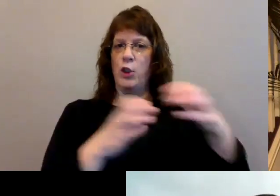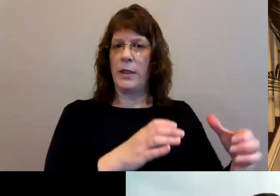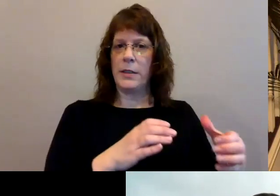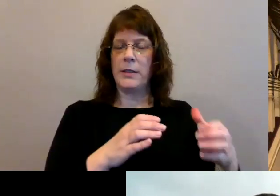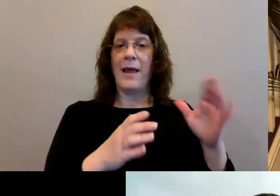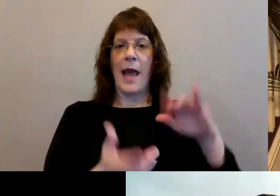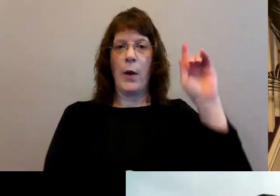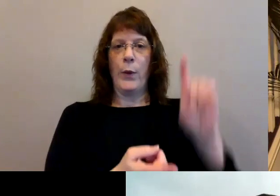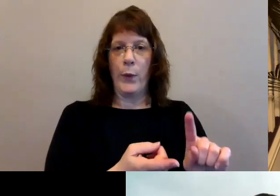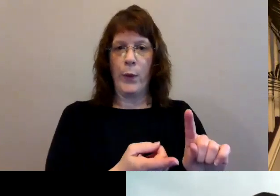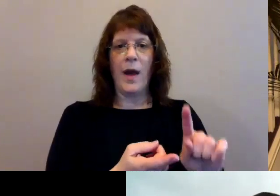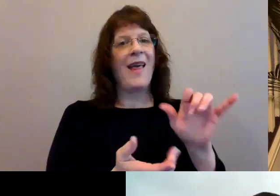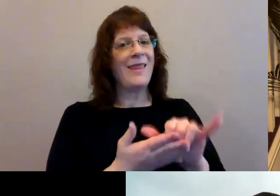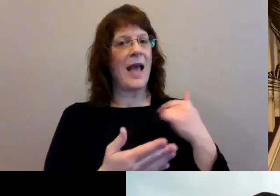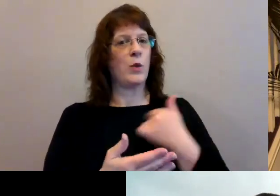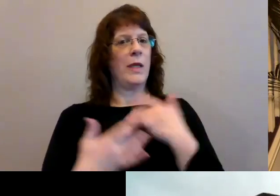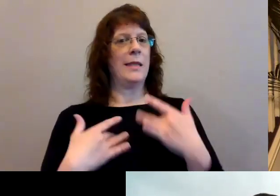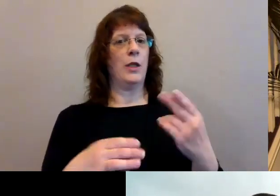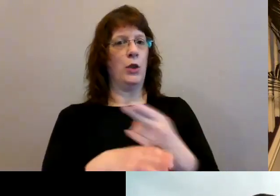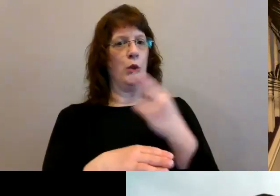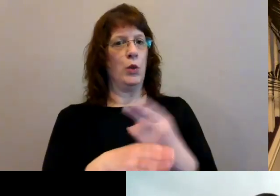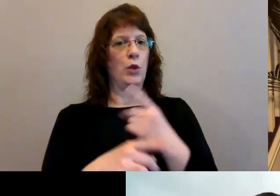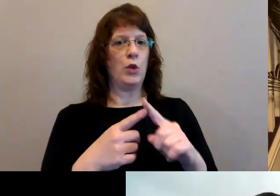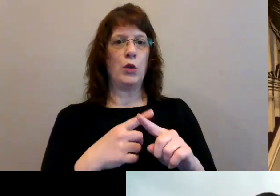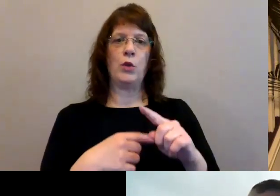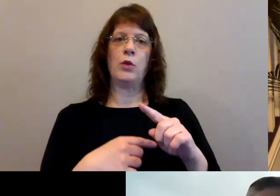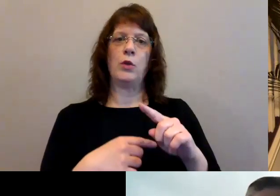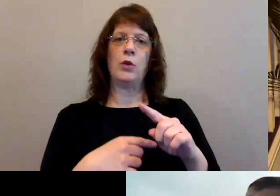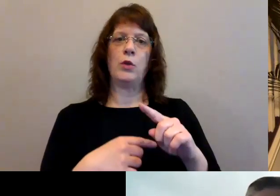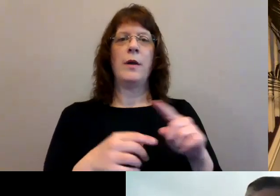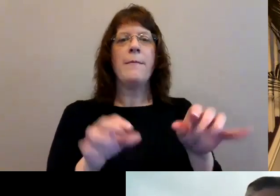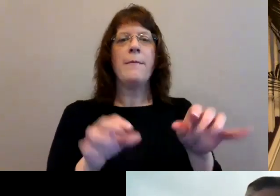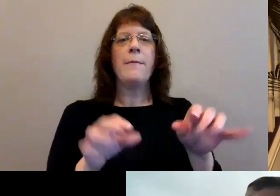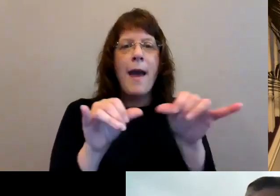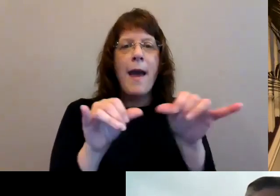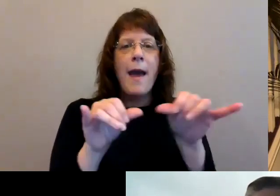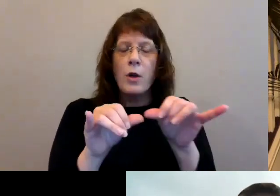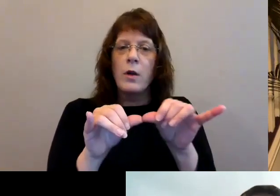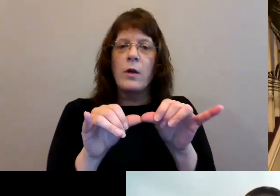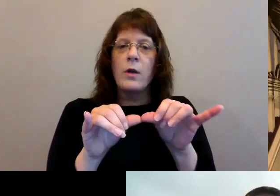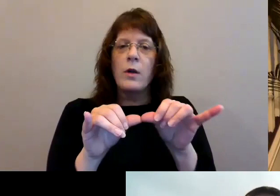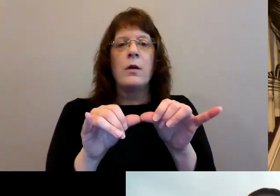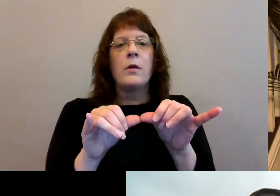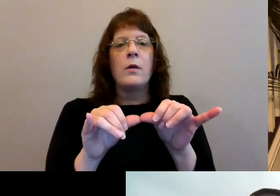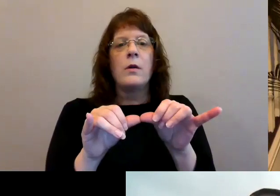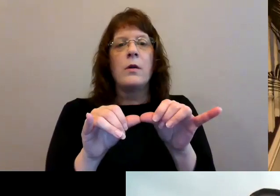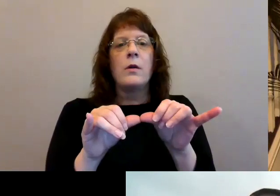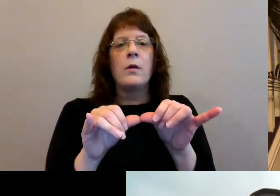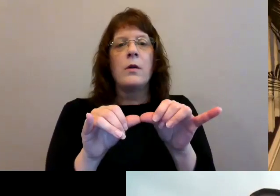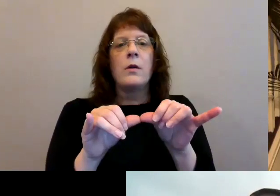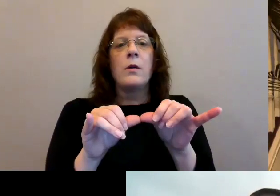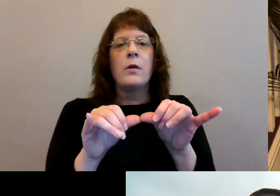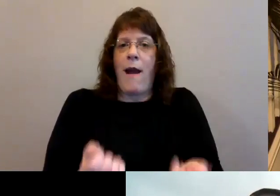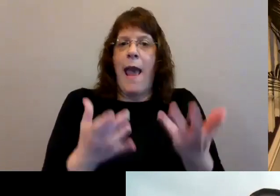the measure we use to quantify biodiversity. It's just a straight number of species. But another consequence